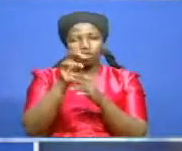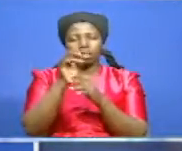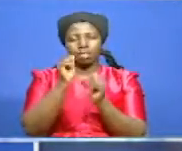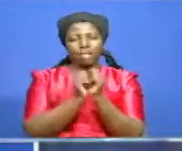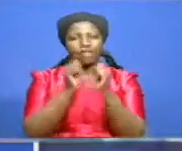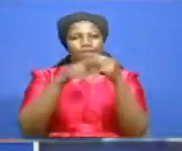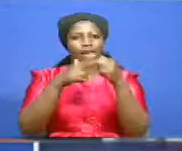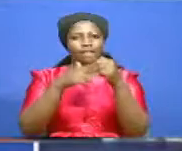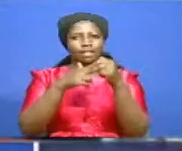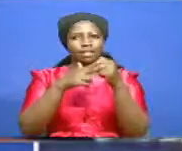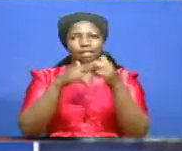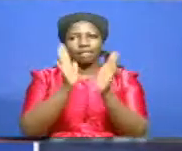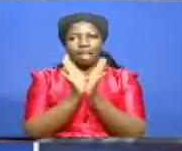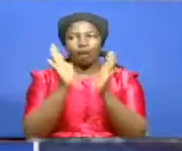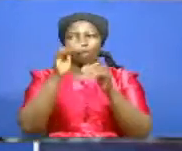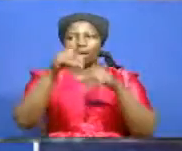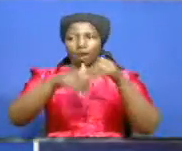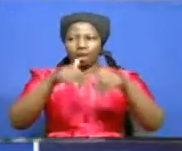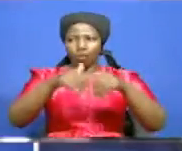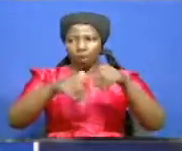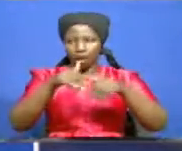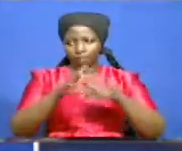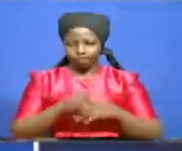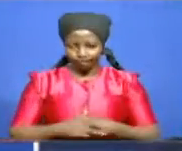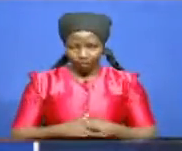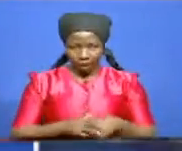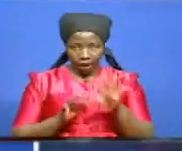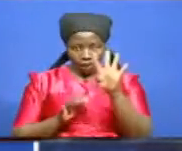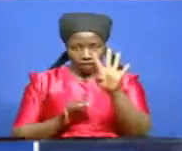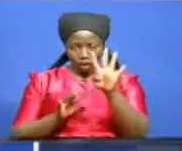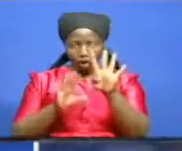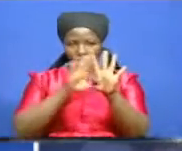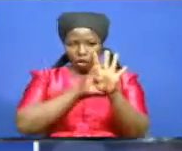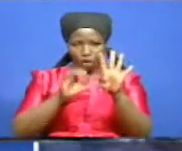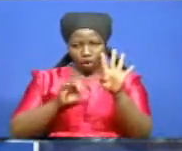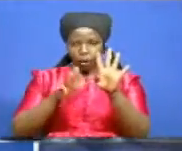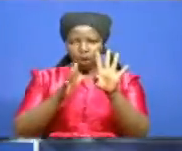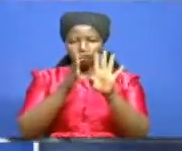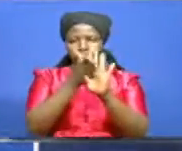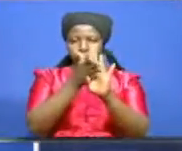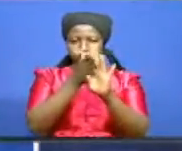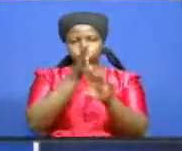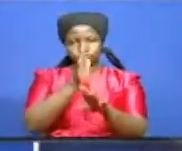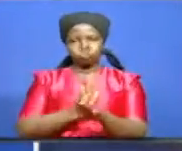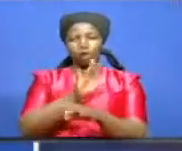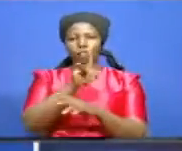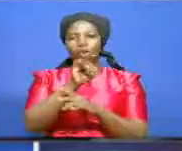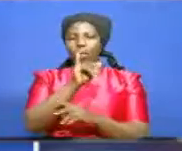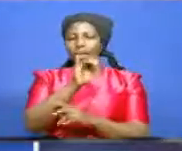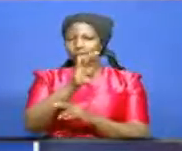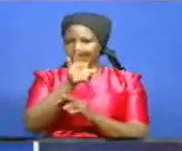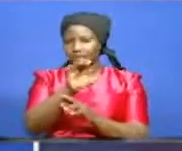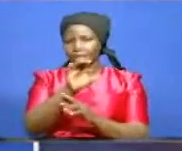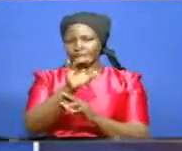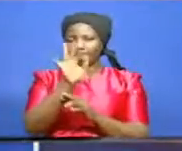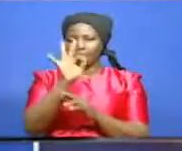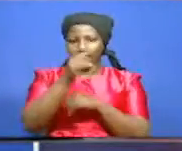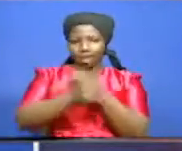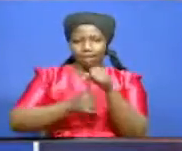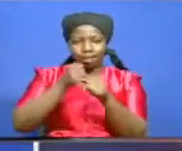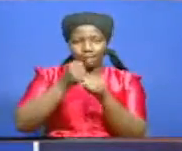election. The exit of four commissioners from the Independent Electoral and Boundaries Commission 3 years